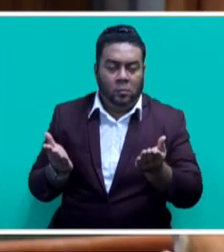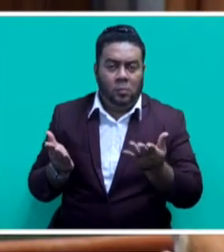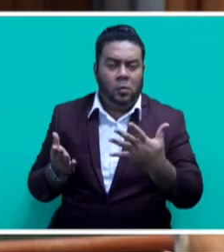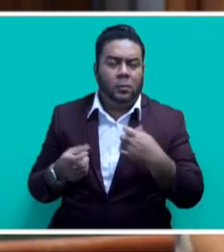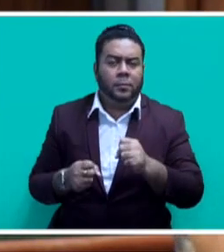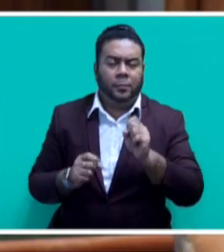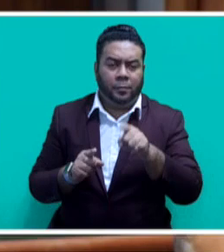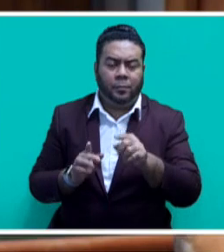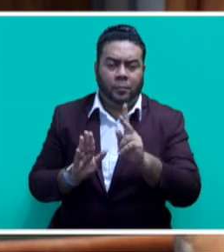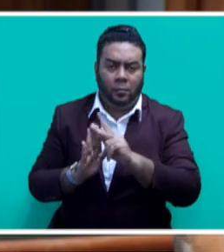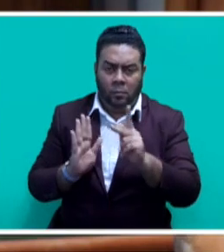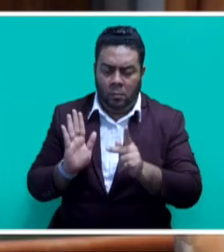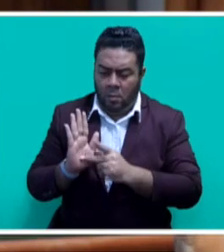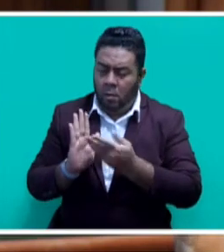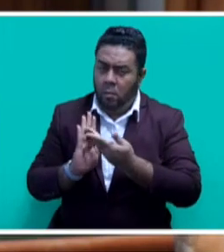the initiatives,